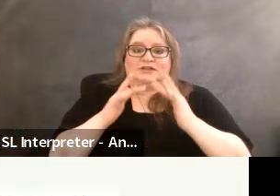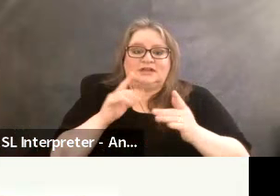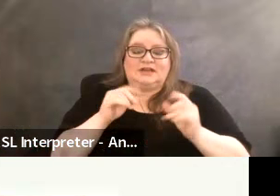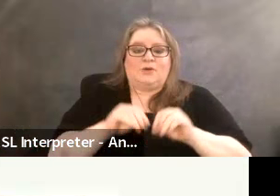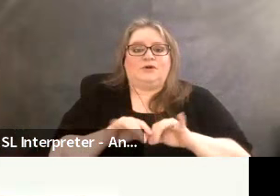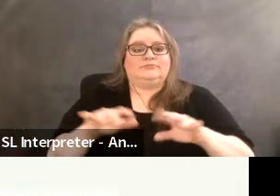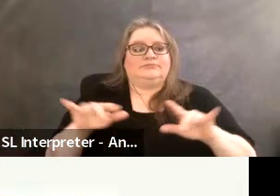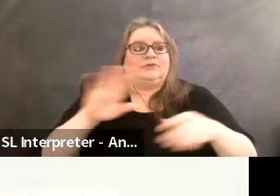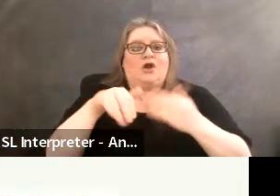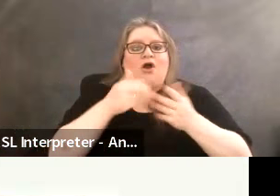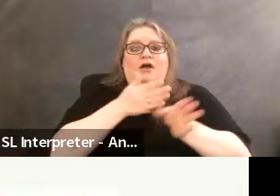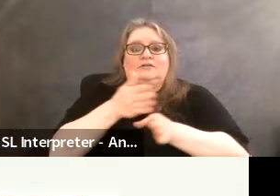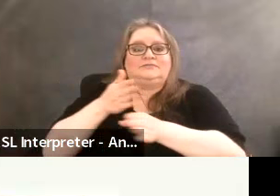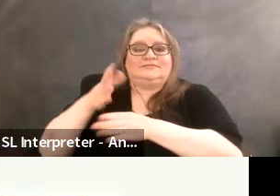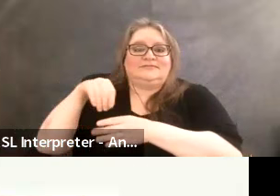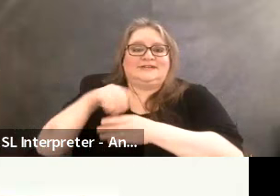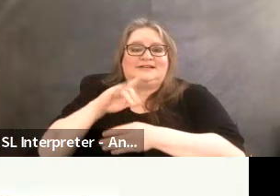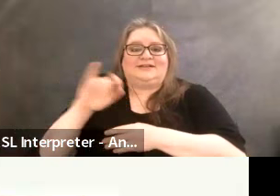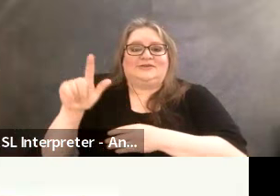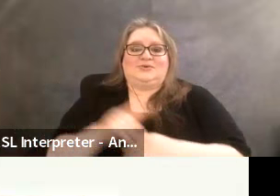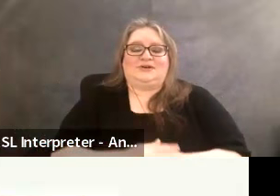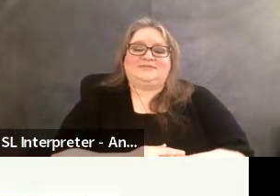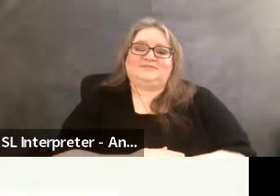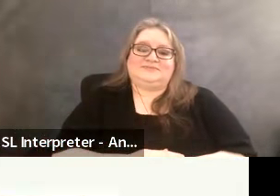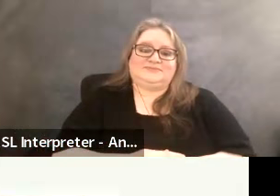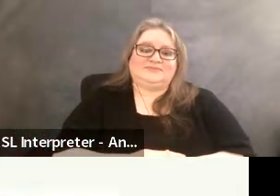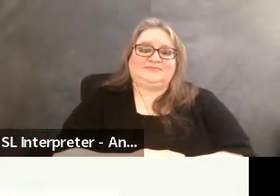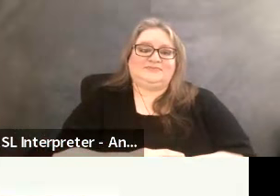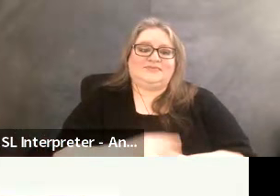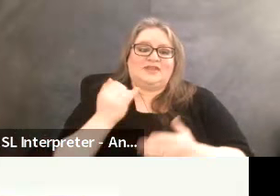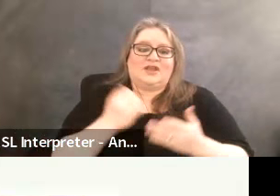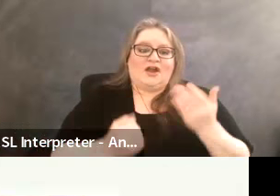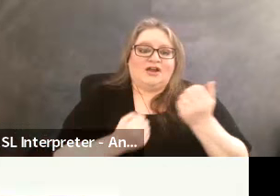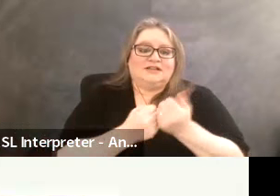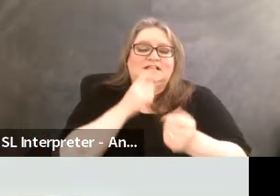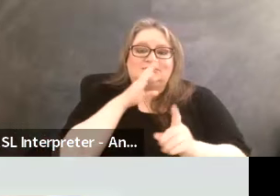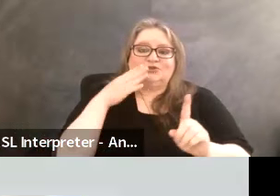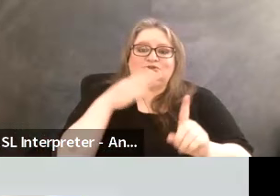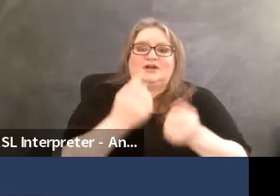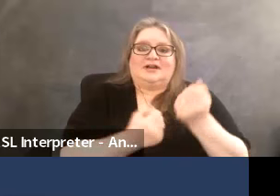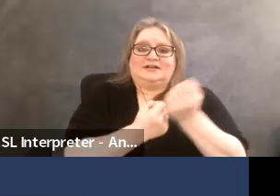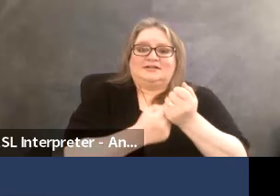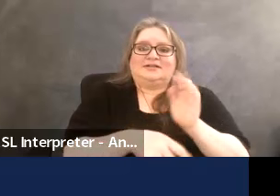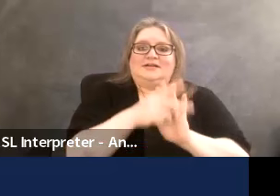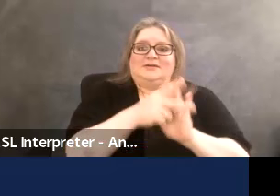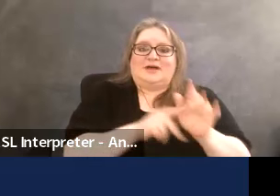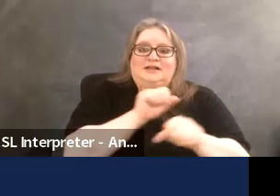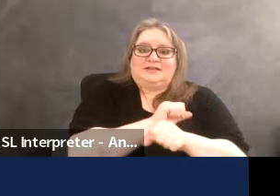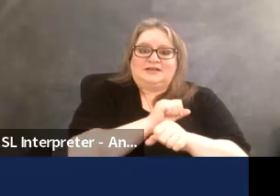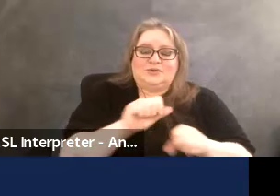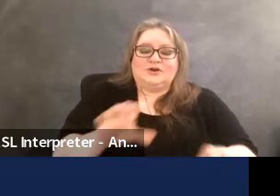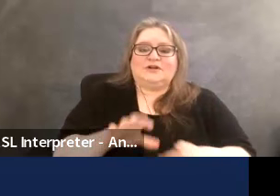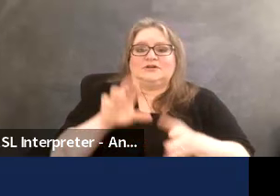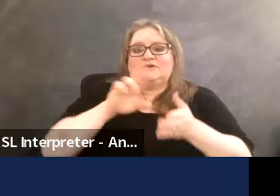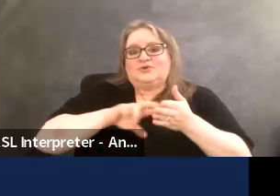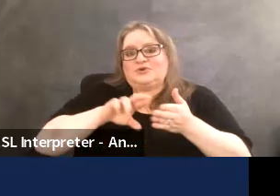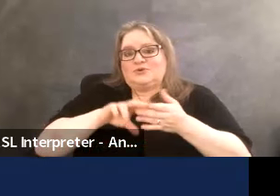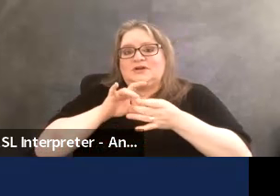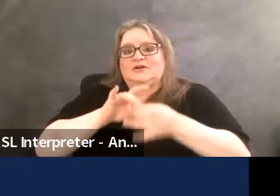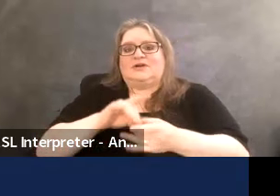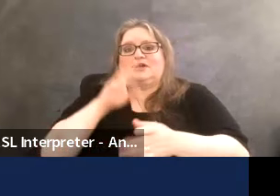arts disciplines across Illinois. Arts Alliance does direct advocacy and policy work, conducts research relevant to the